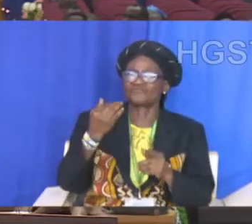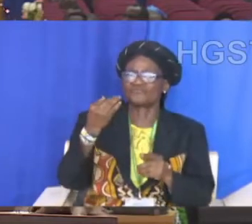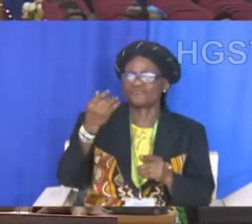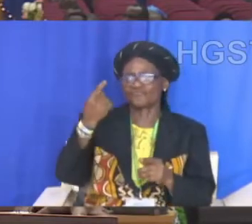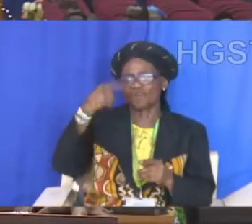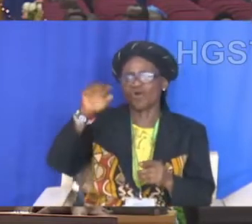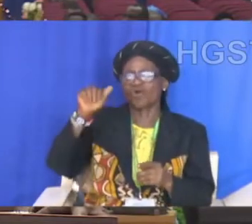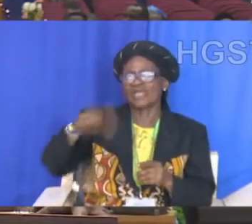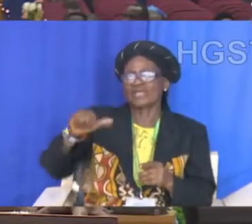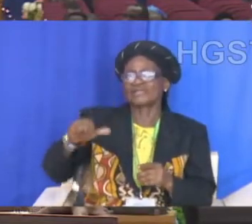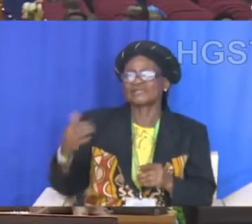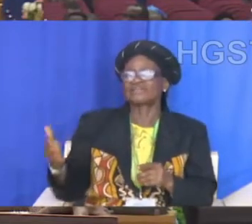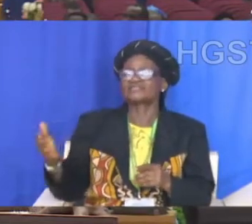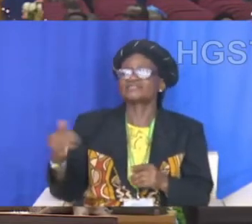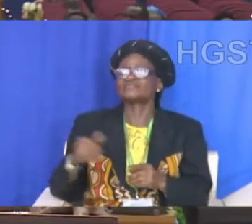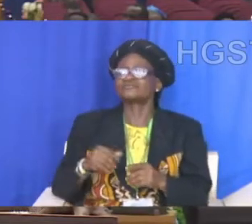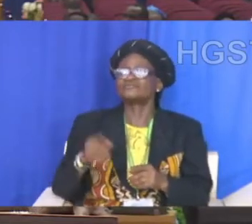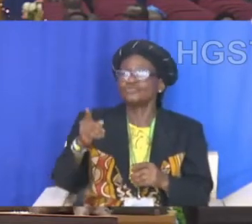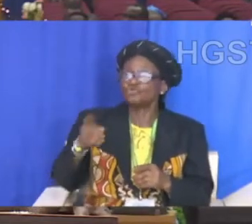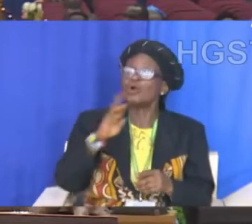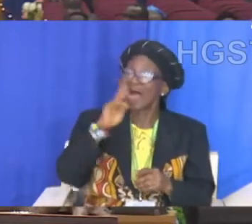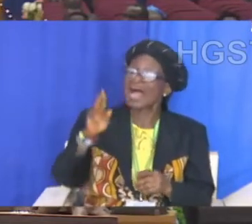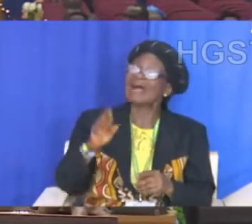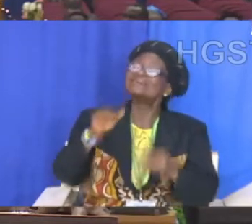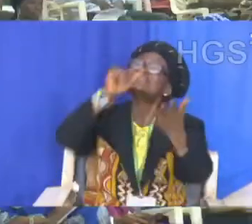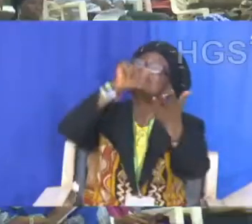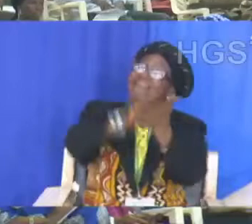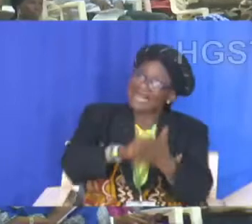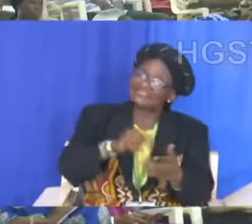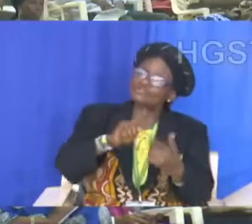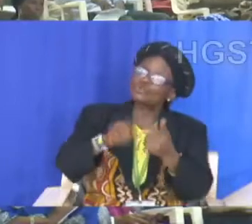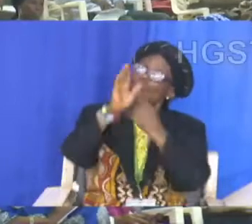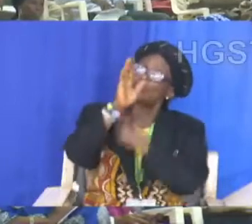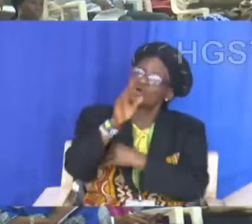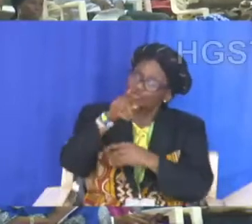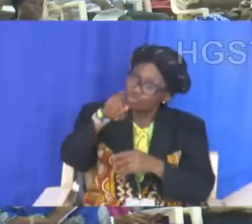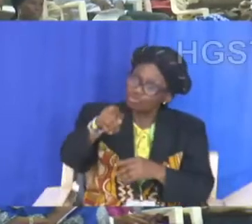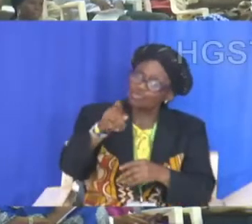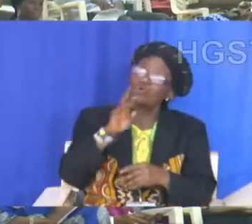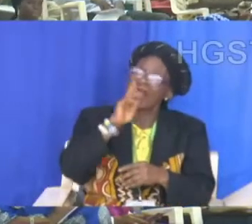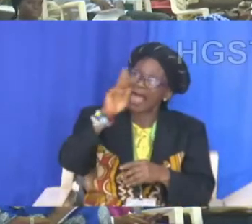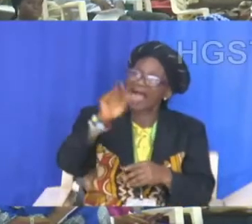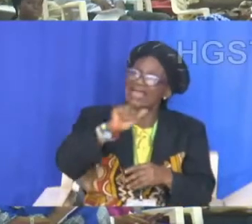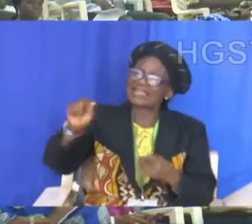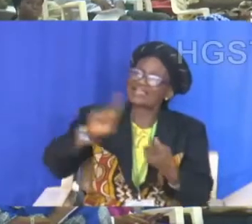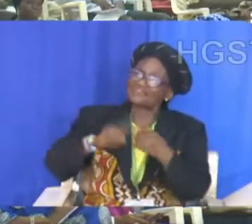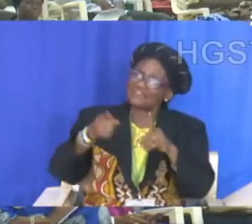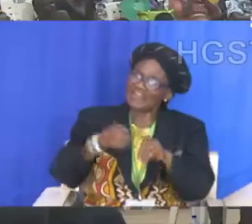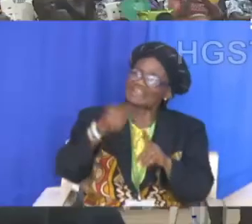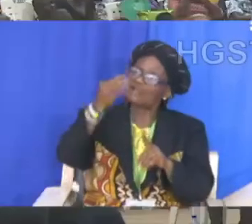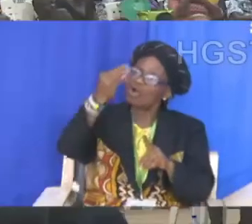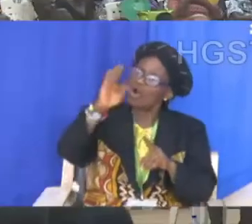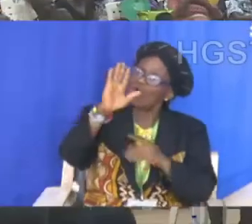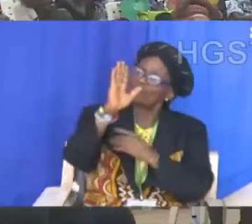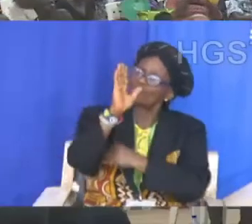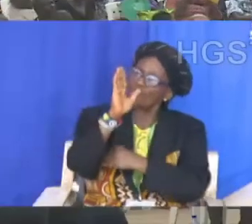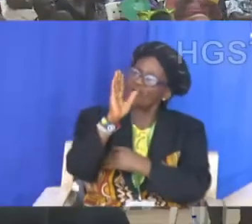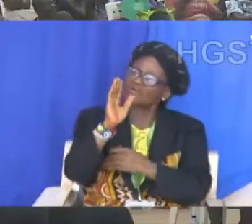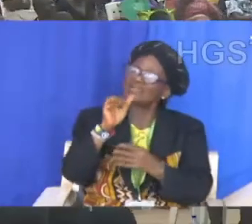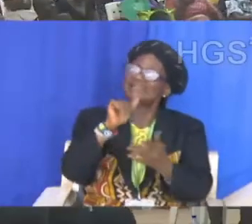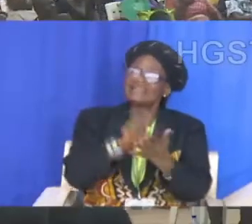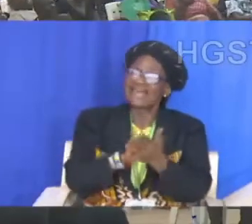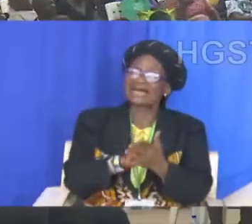You are like that to God. You are a friend of God. That's what he